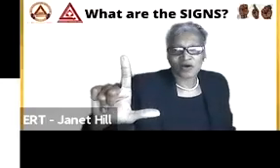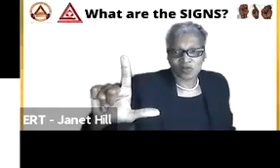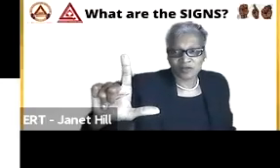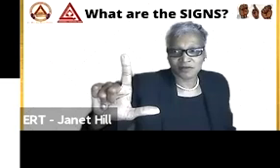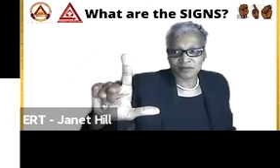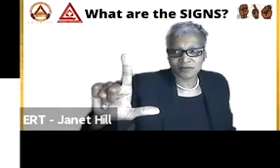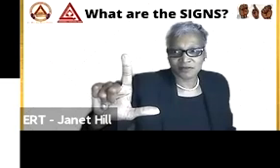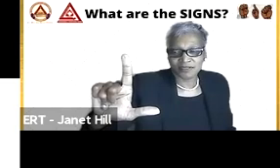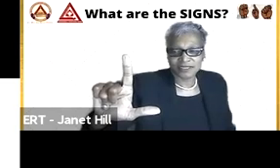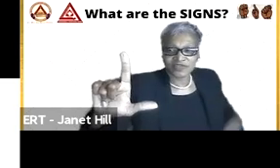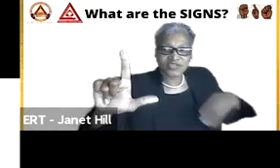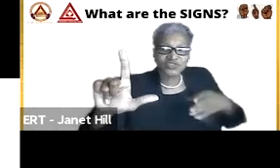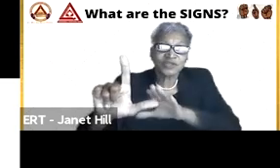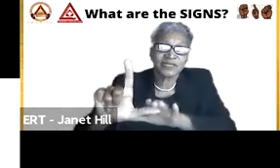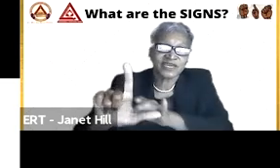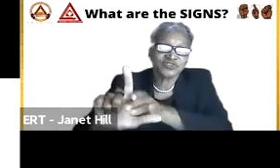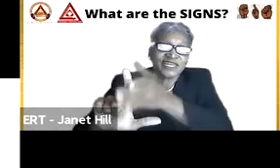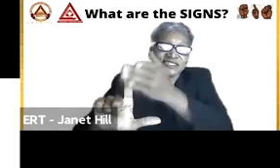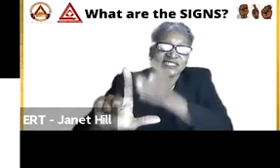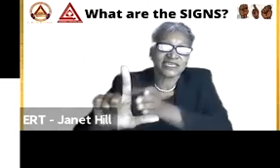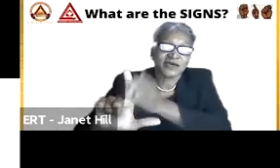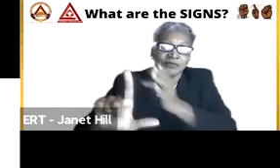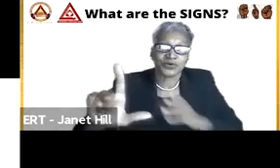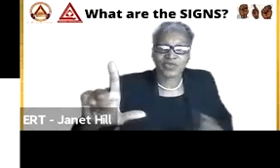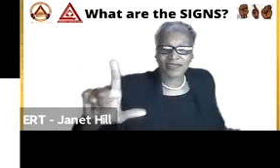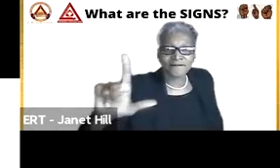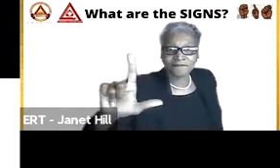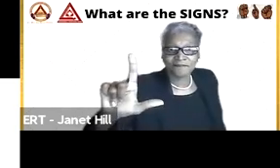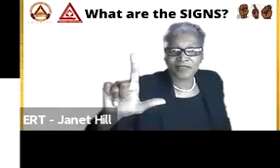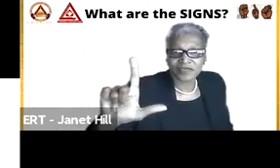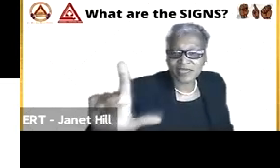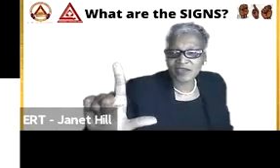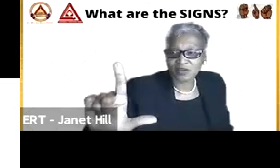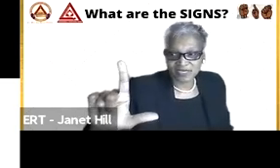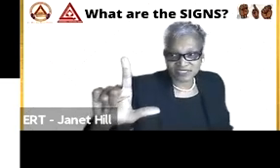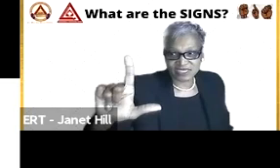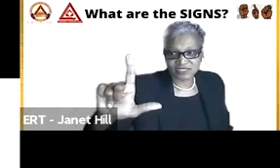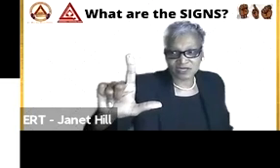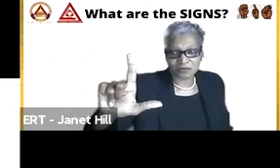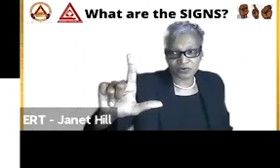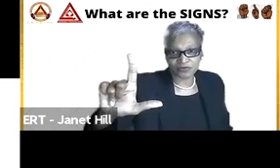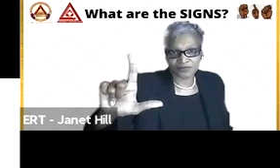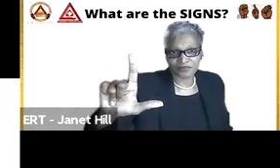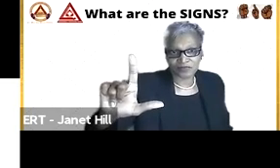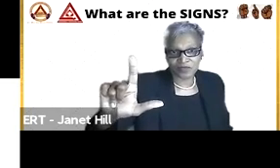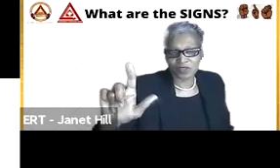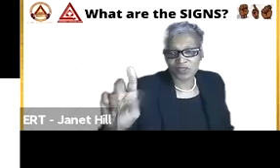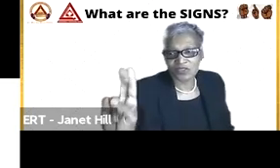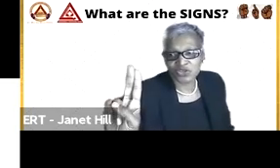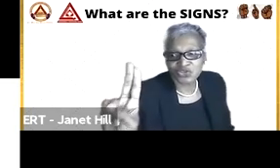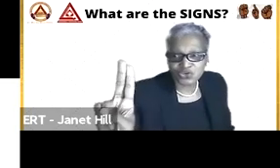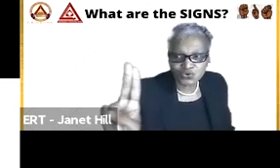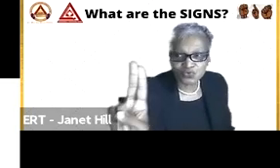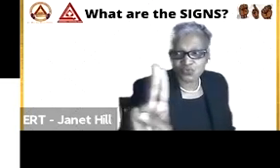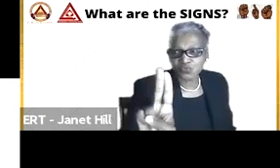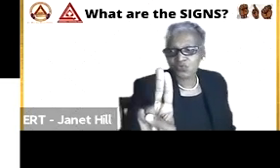the L. Now these are going to be letters that extend upward. Okay. The L extends upward.